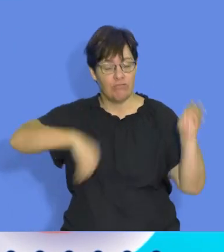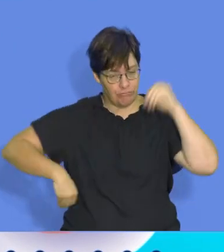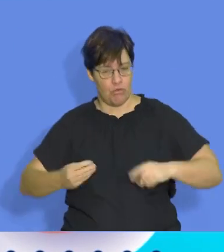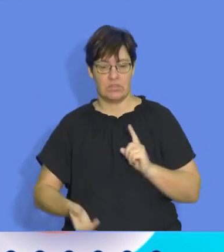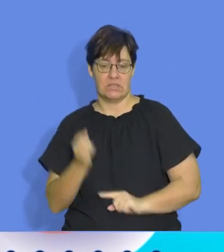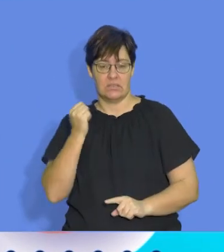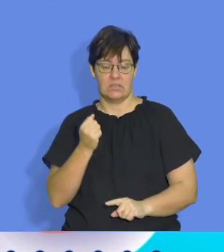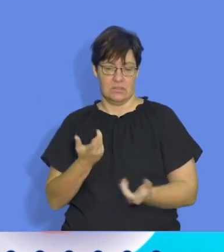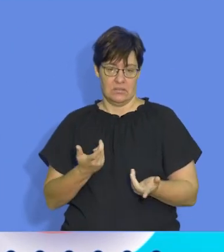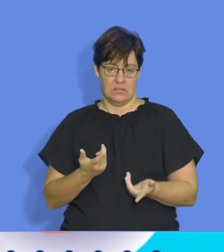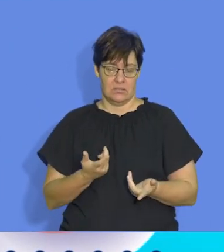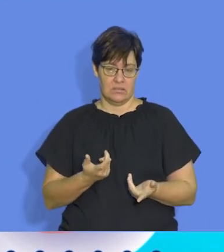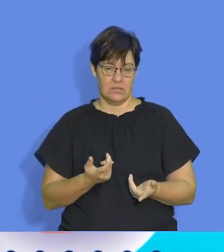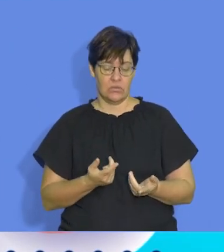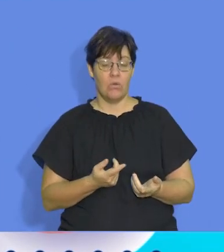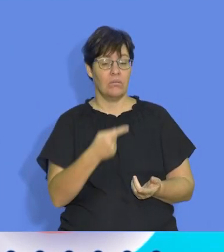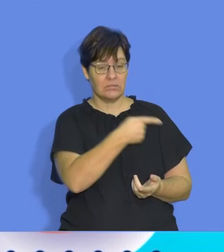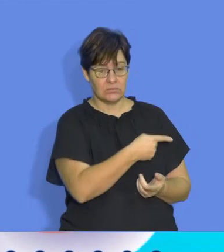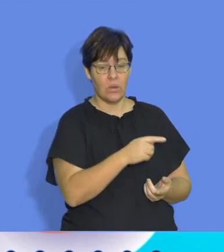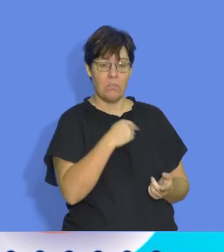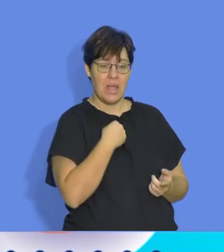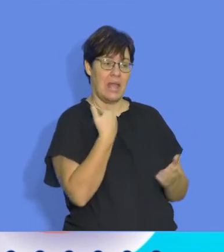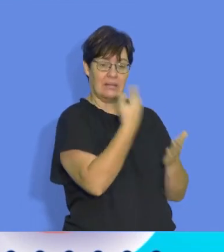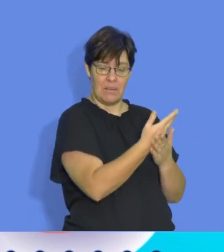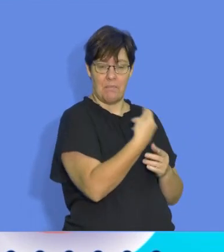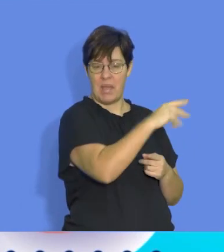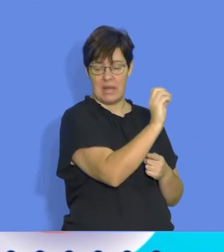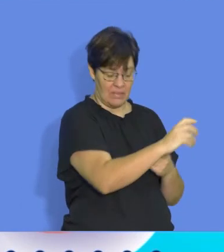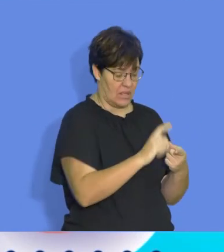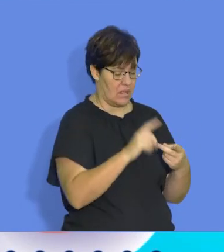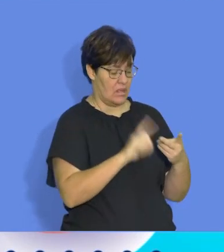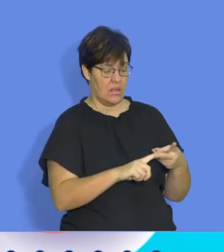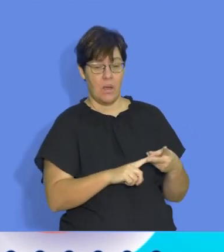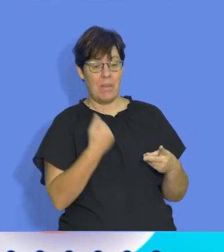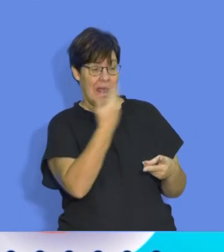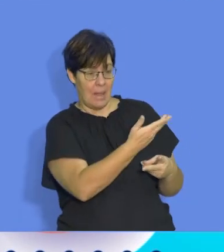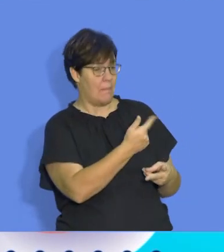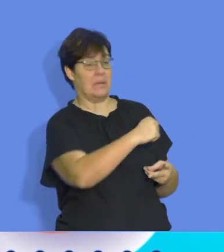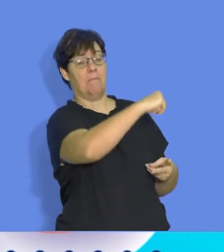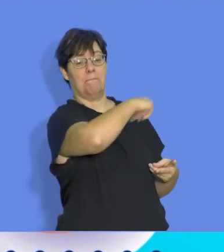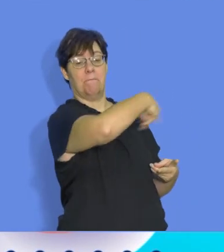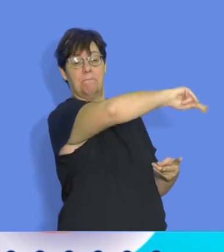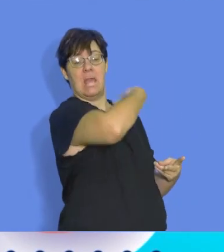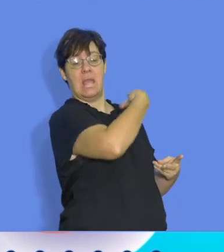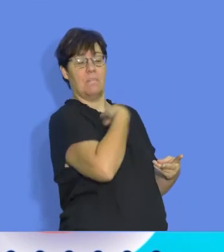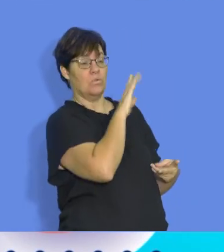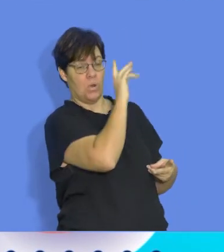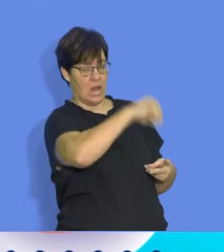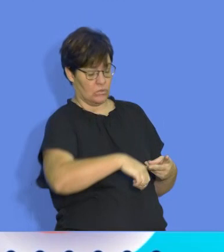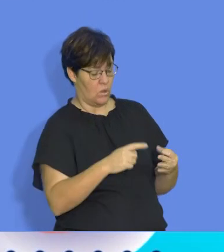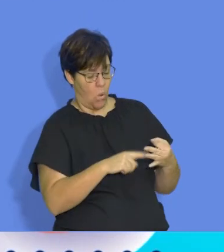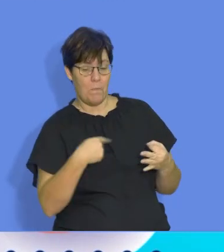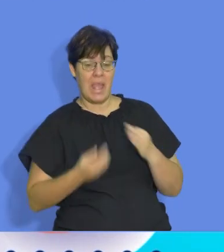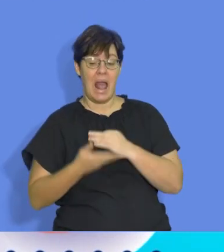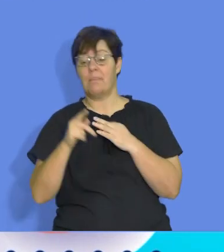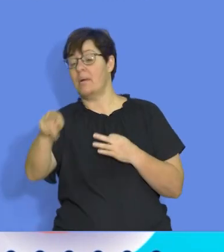claim back a refund which you were not entitled to, or if you are party to a transaction where you are assisting